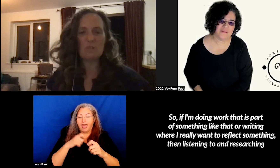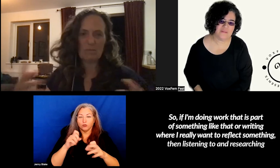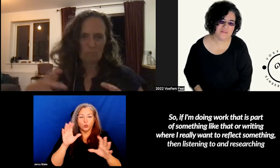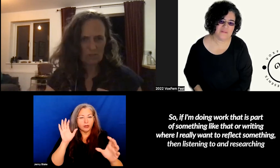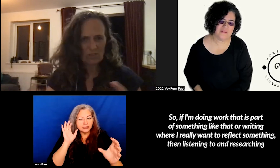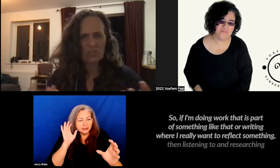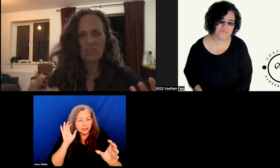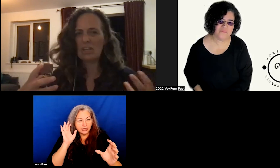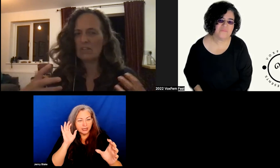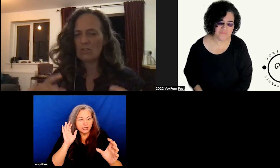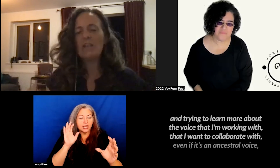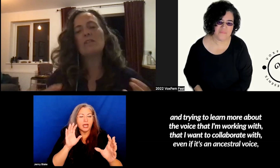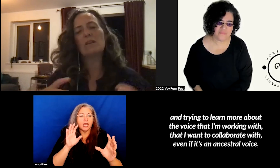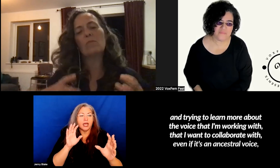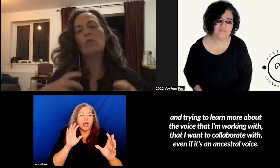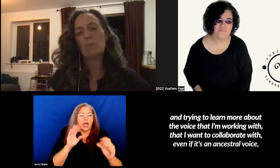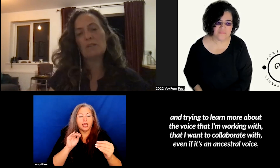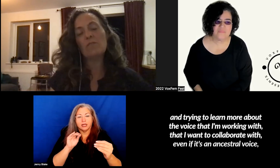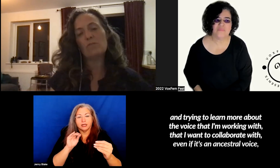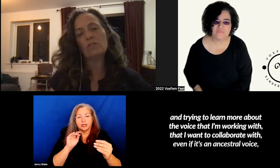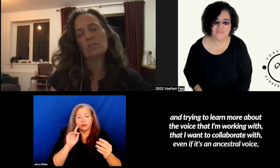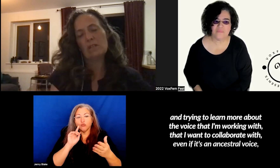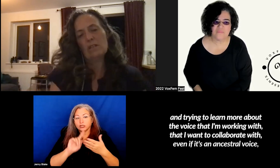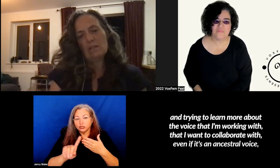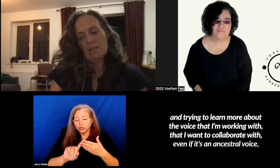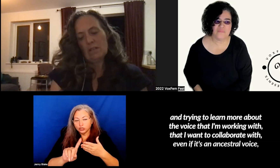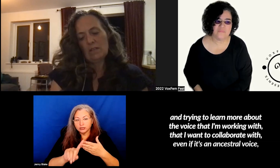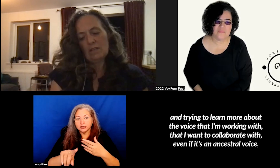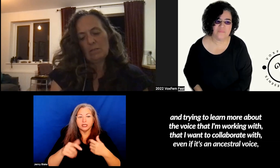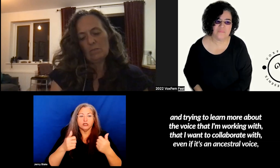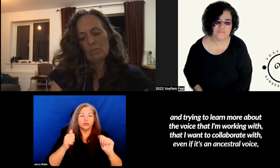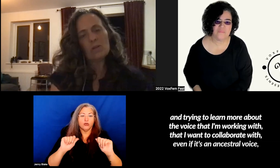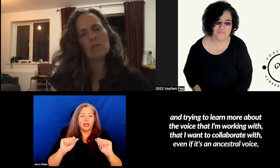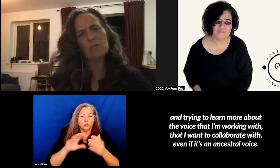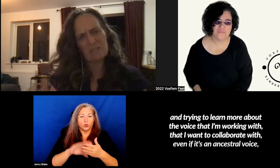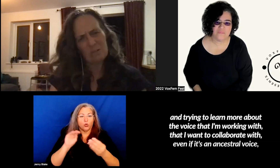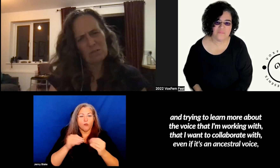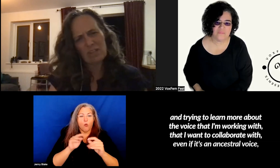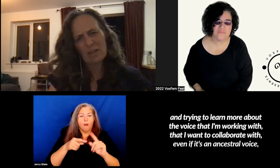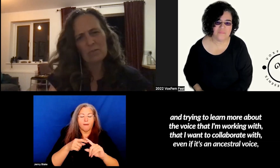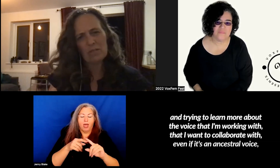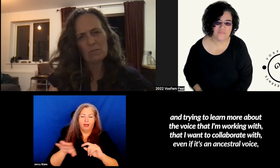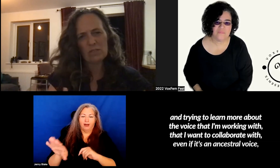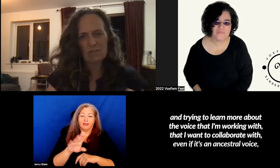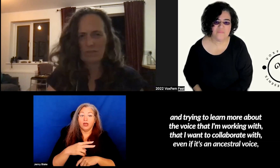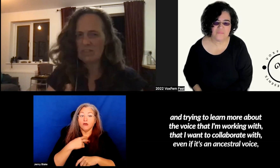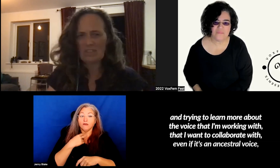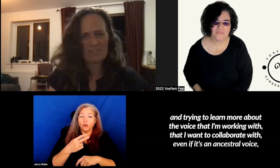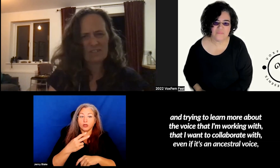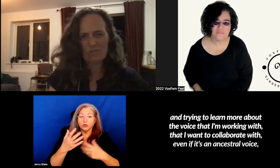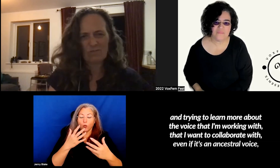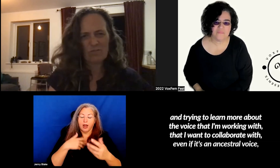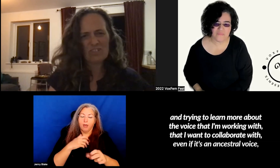listening to and researching and trying to learn more about the voice that I'm working with, that I want to collaborate with, even if